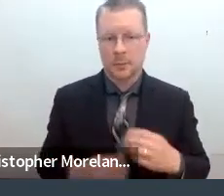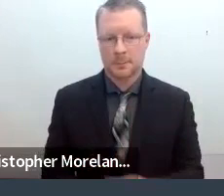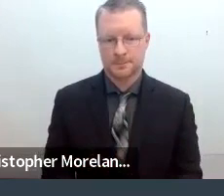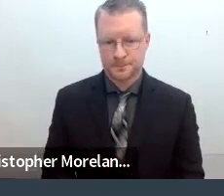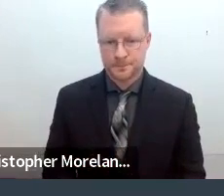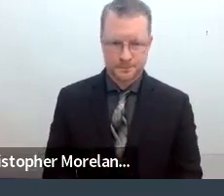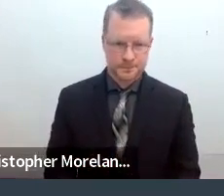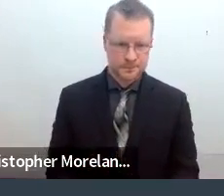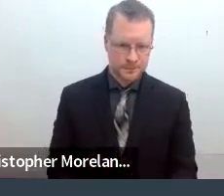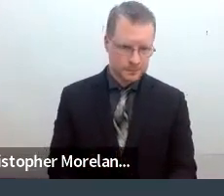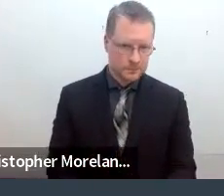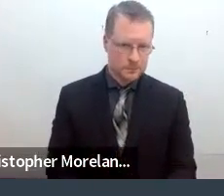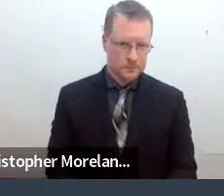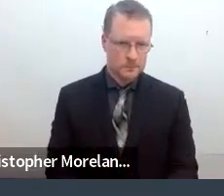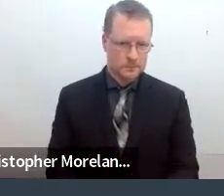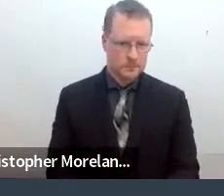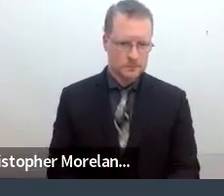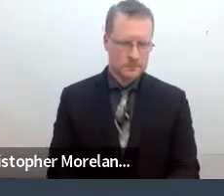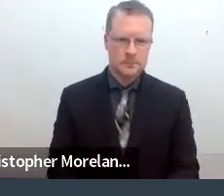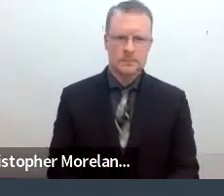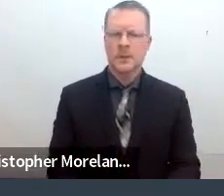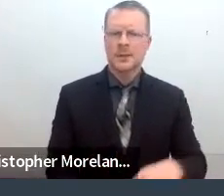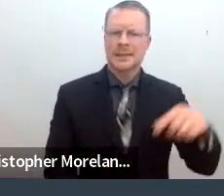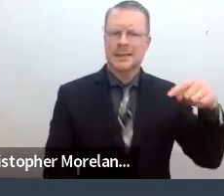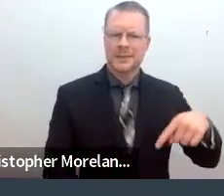Our results aren't acceptable.